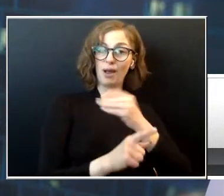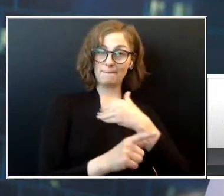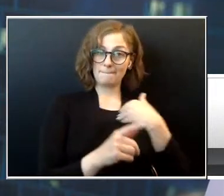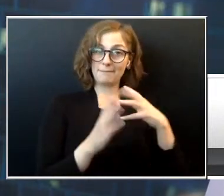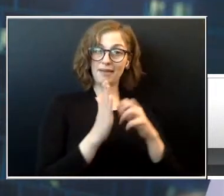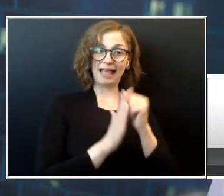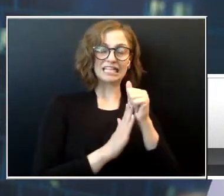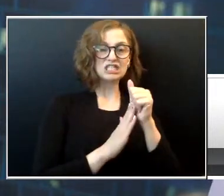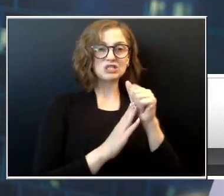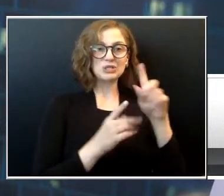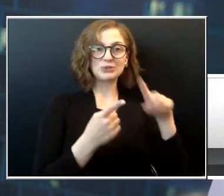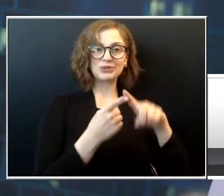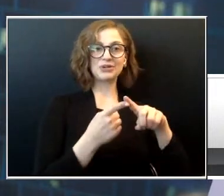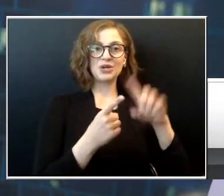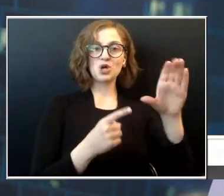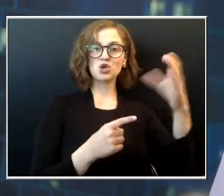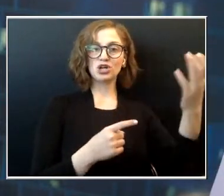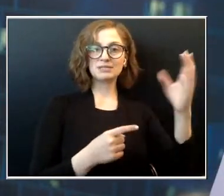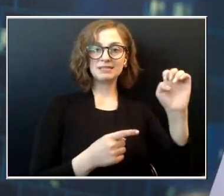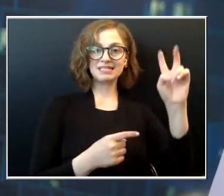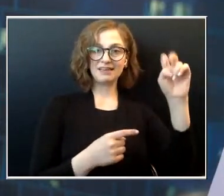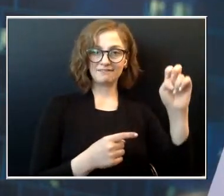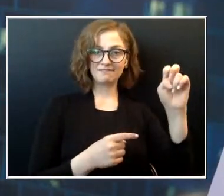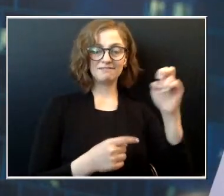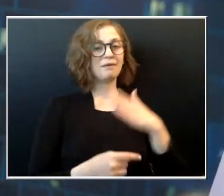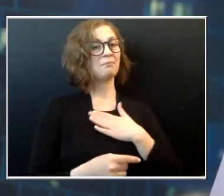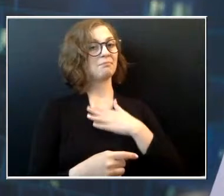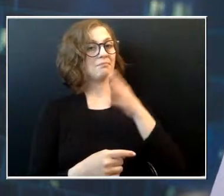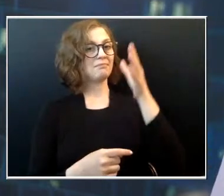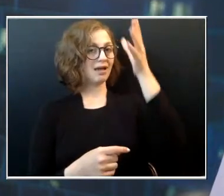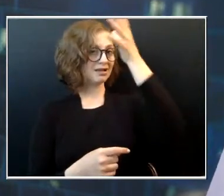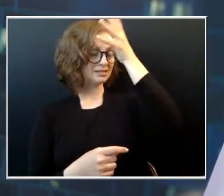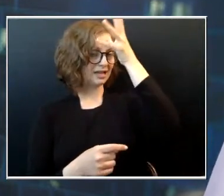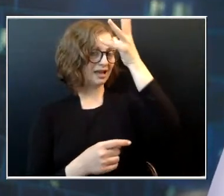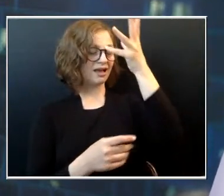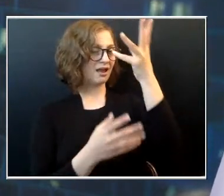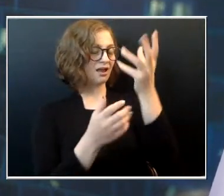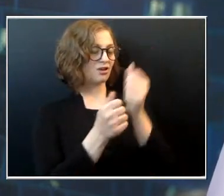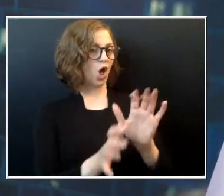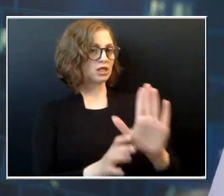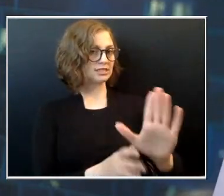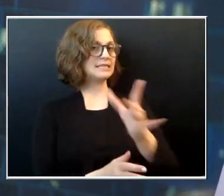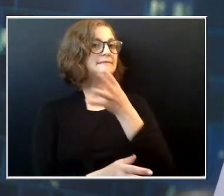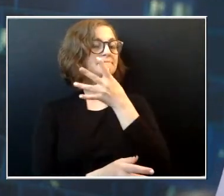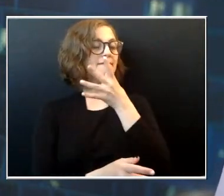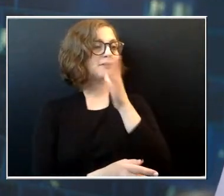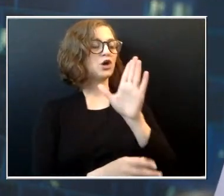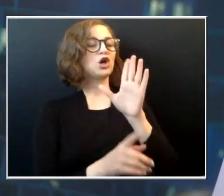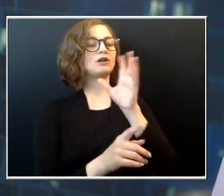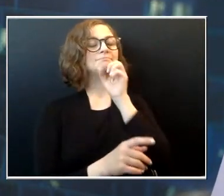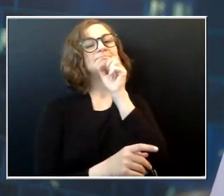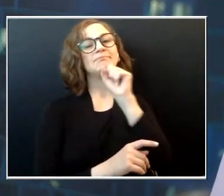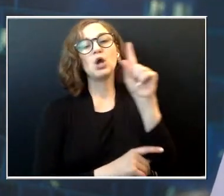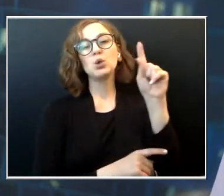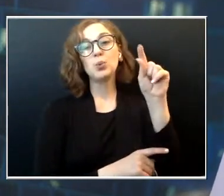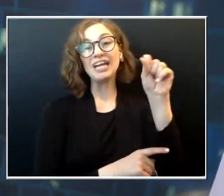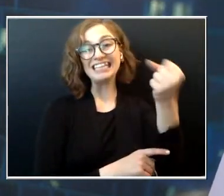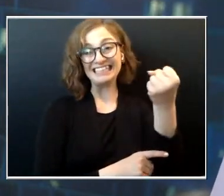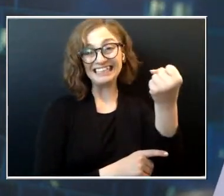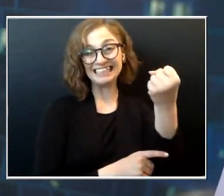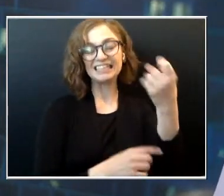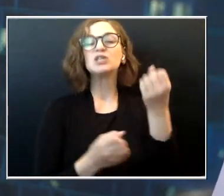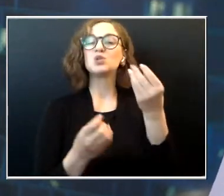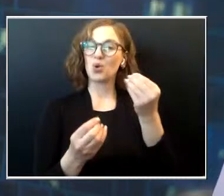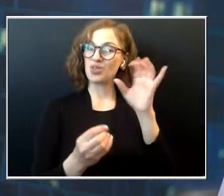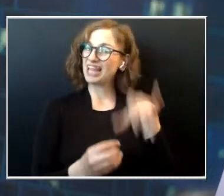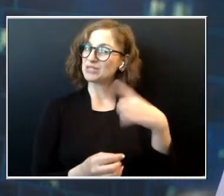my dad lost his mother in his 20s. And that is what we're trying to talk about today, is prevention. So please